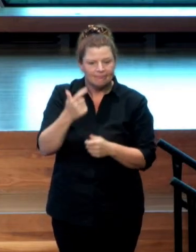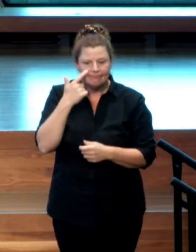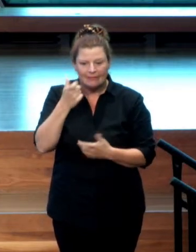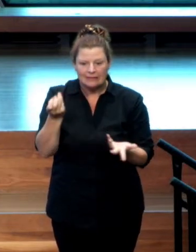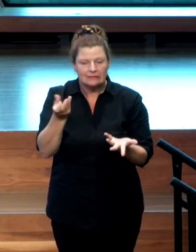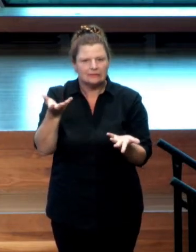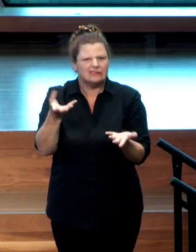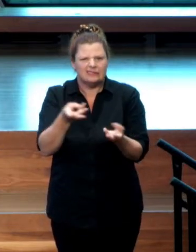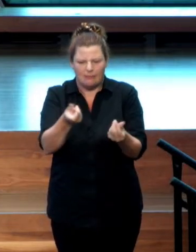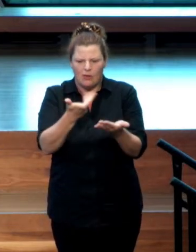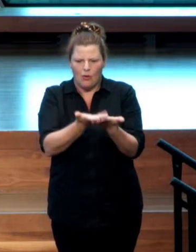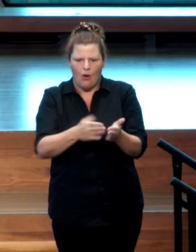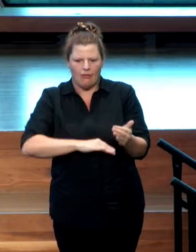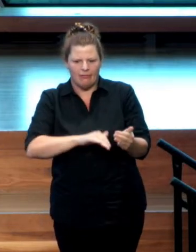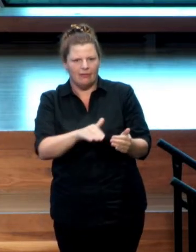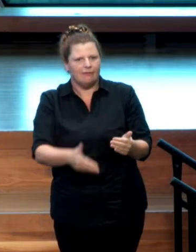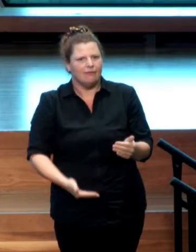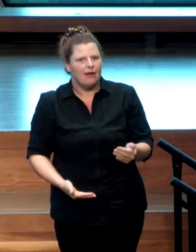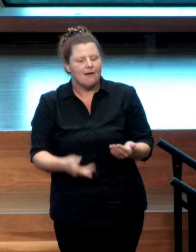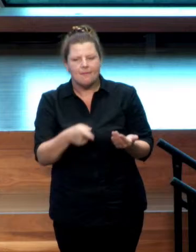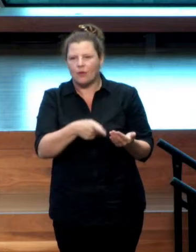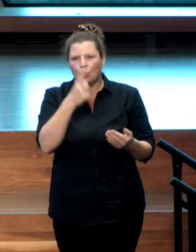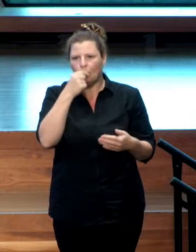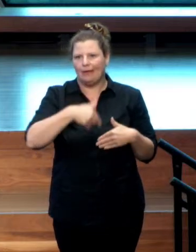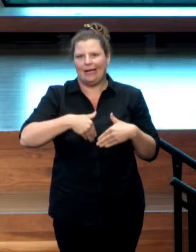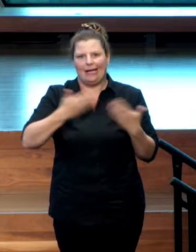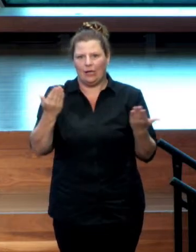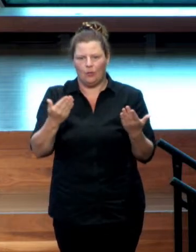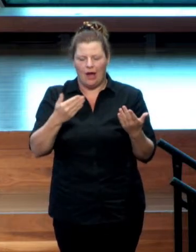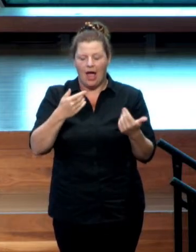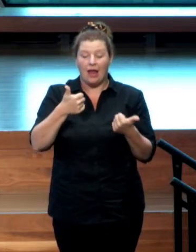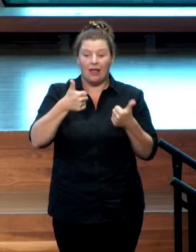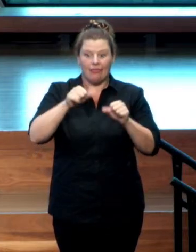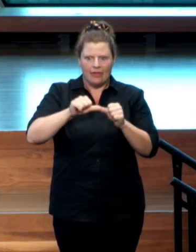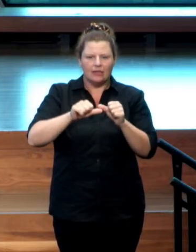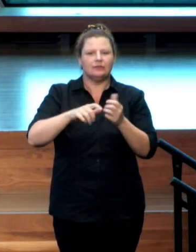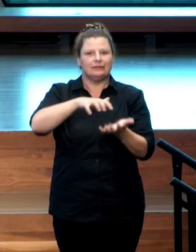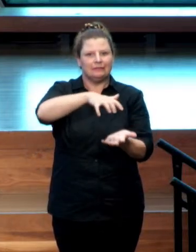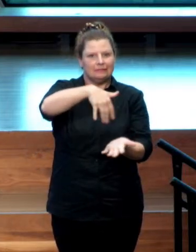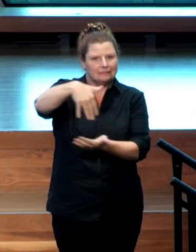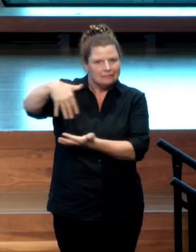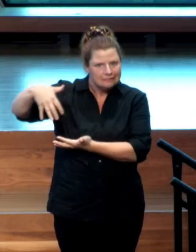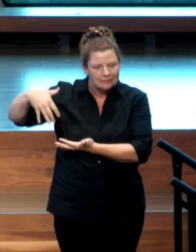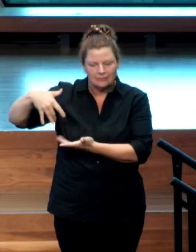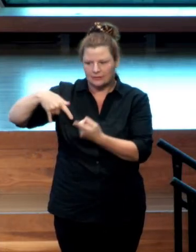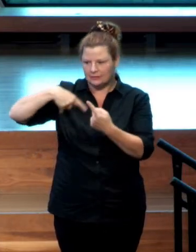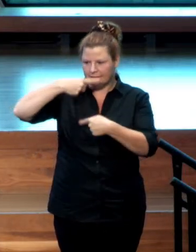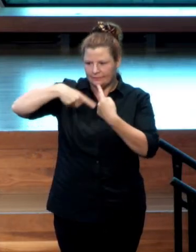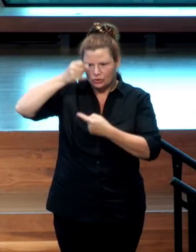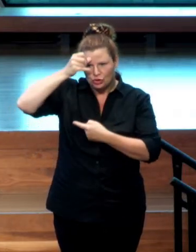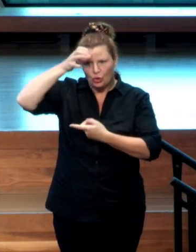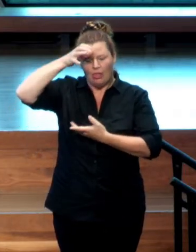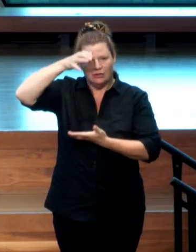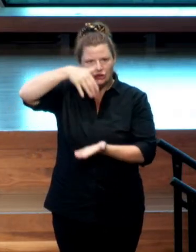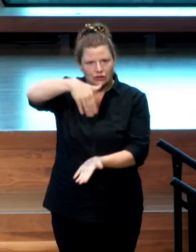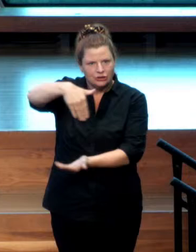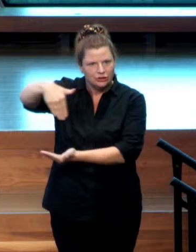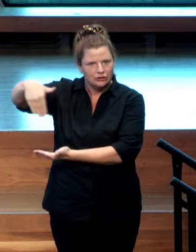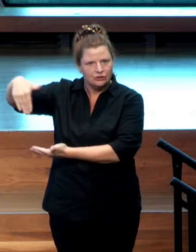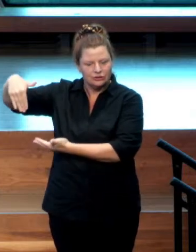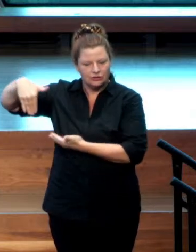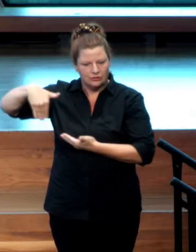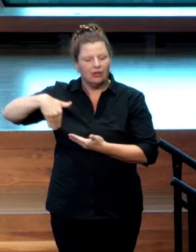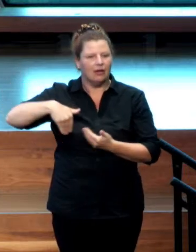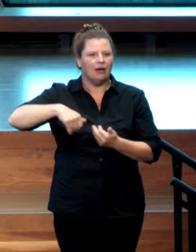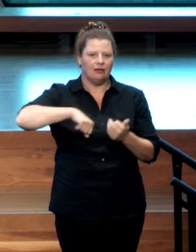It could be anyone from anywhere. And that collective storytelling, that collective knowledge that we all hold, can